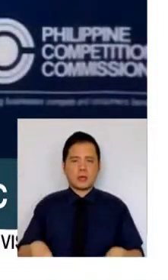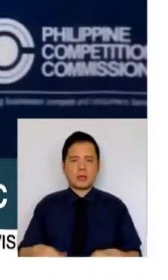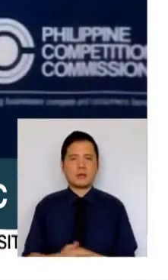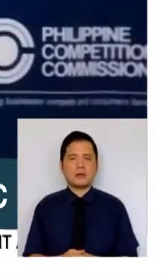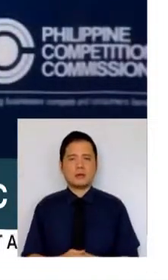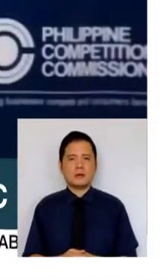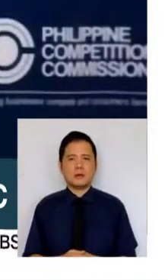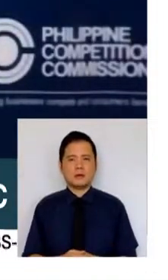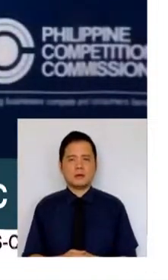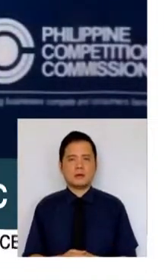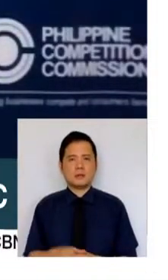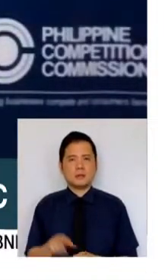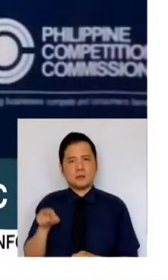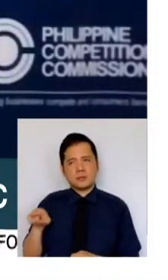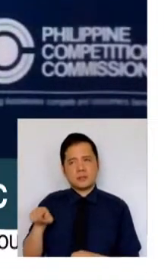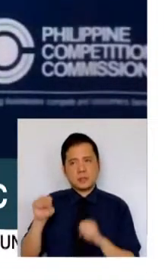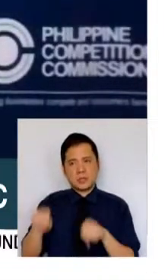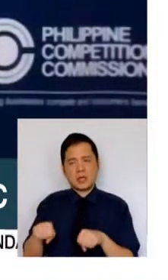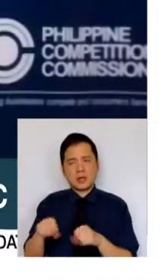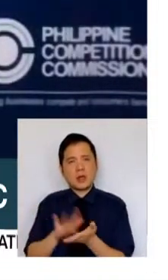market power, not knowing